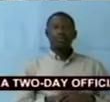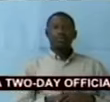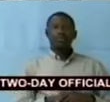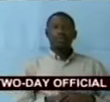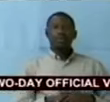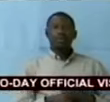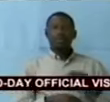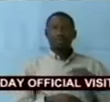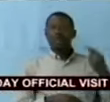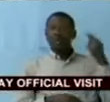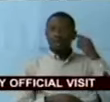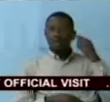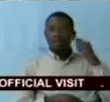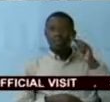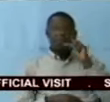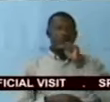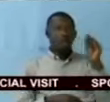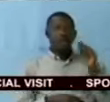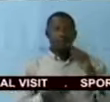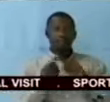SM Tambidu,